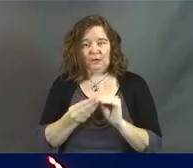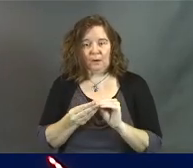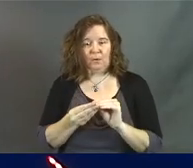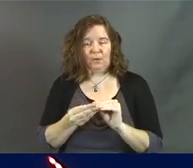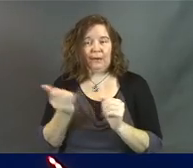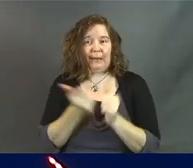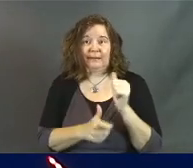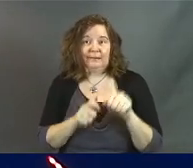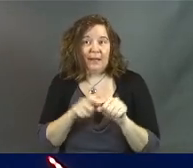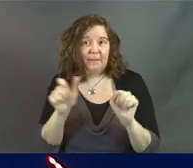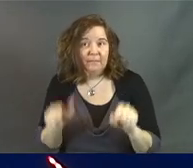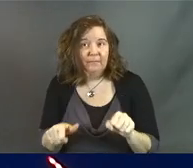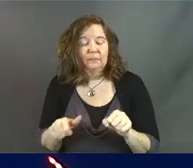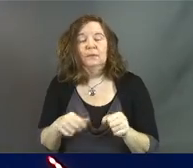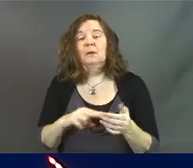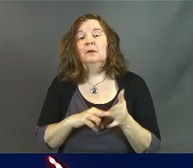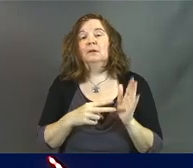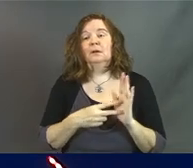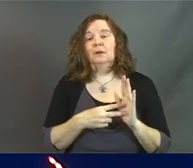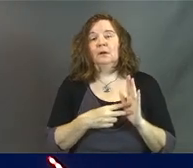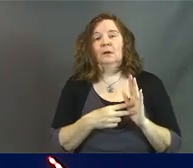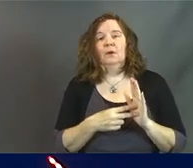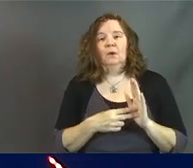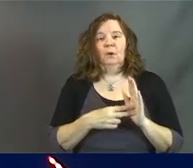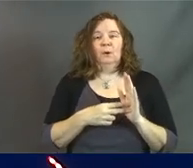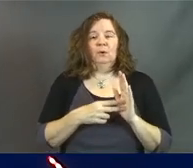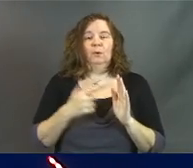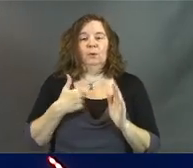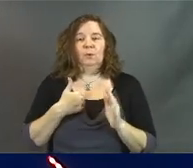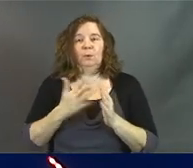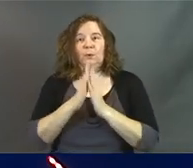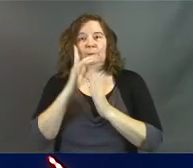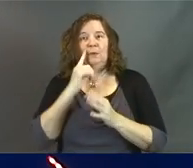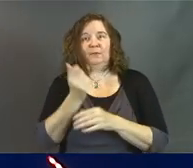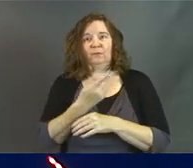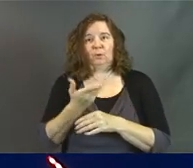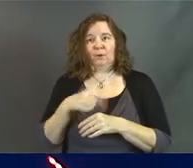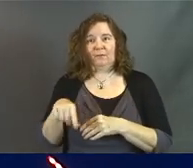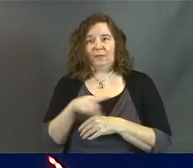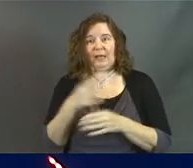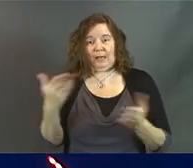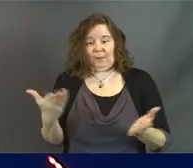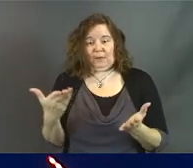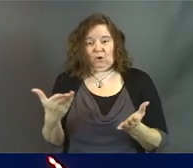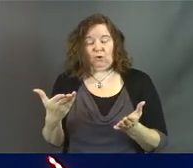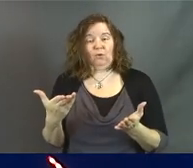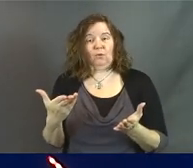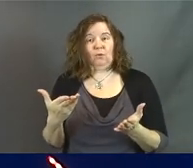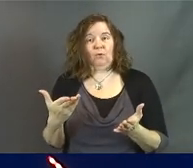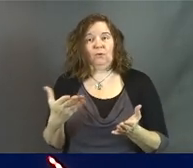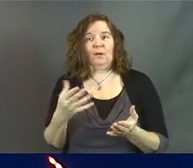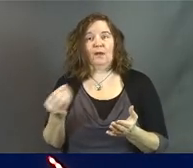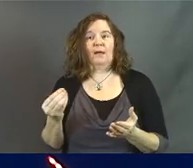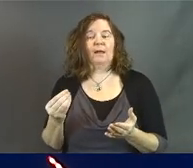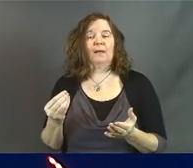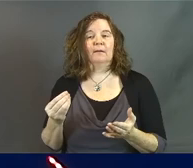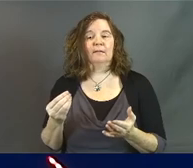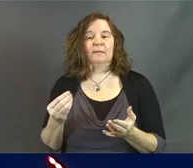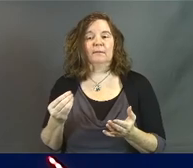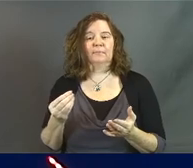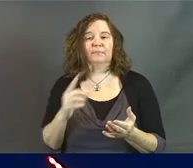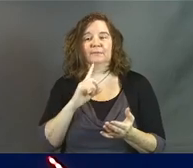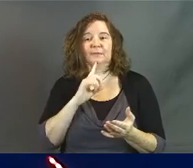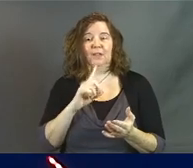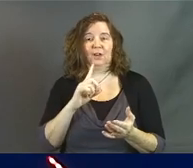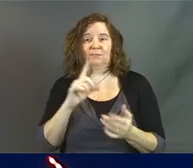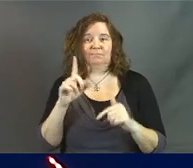honestly, anytime. And what it is we get those, and then we pray for a couple of them here, up here, and